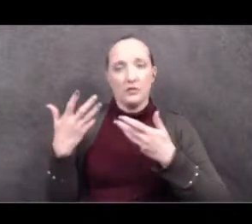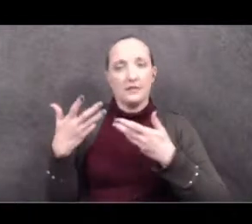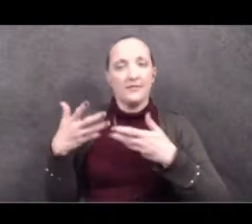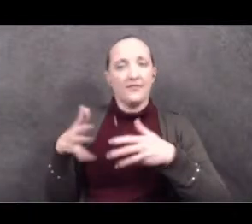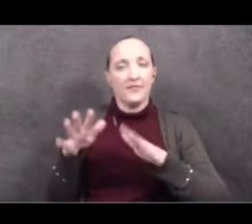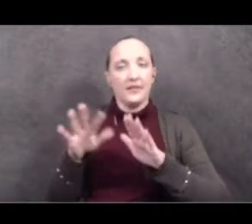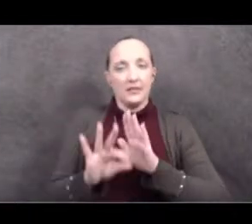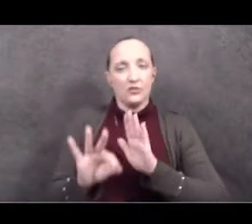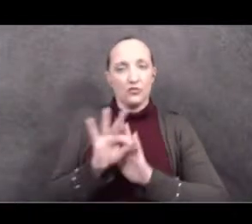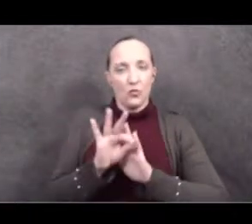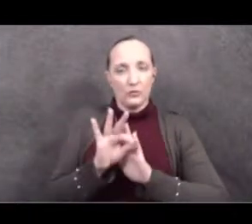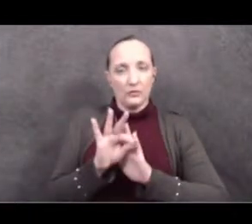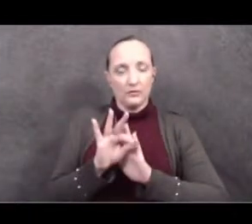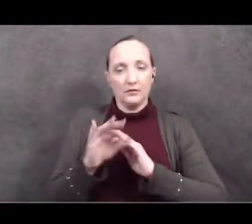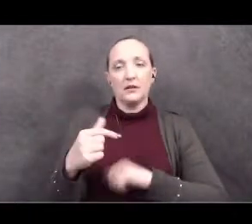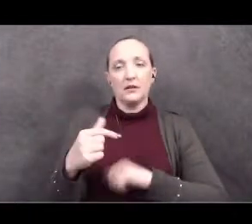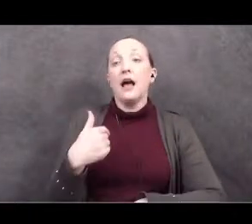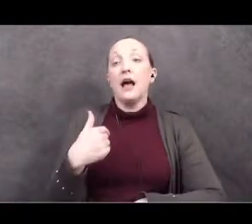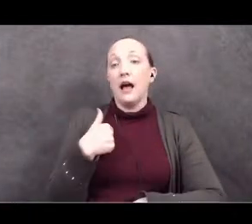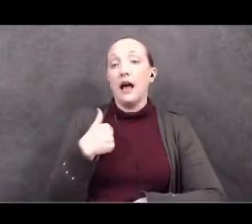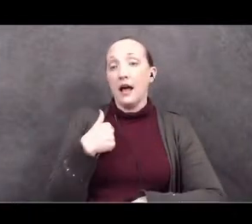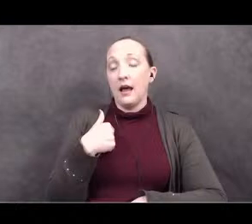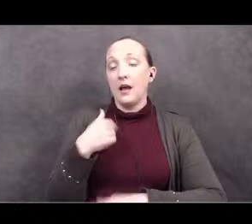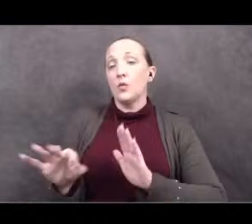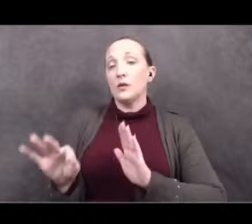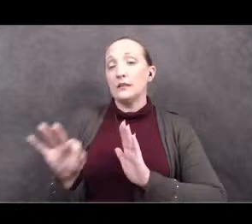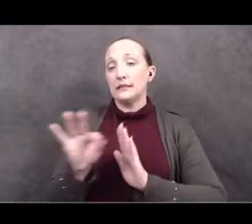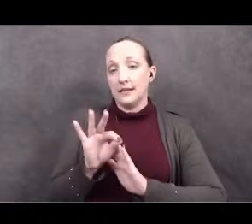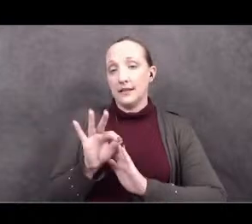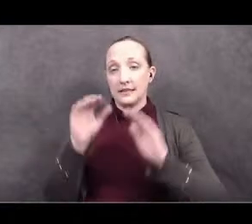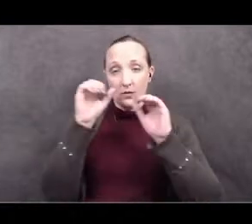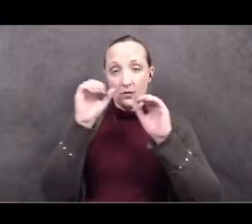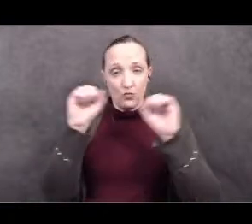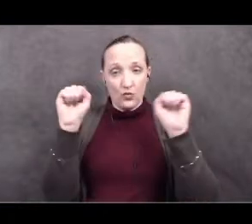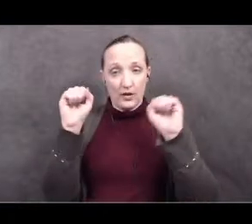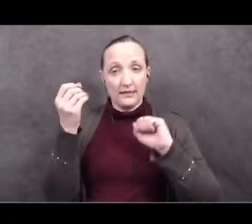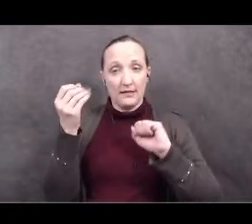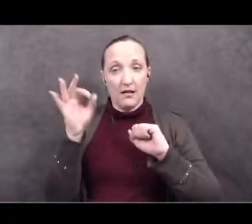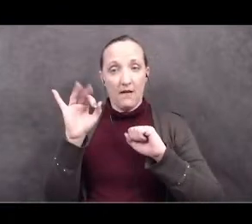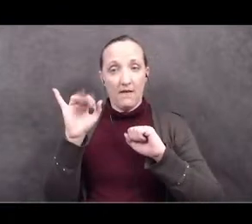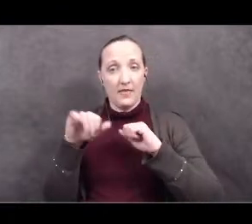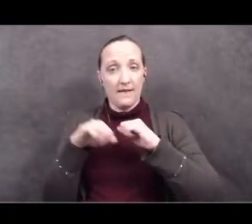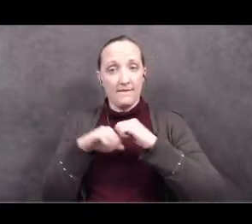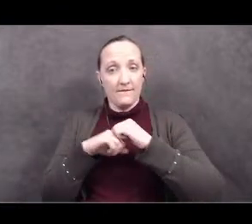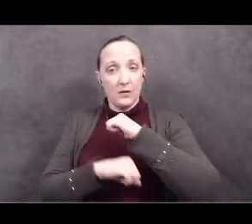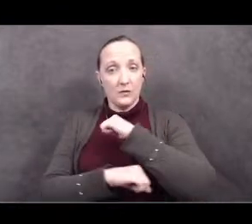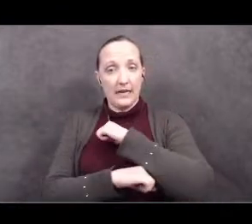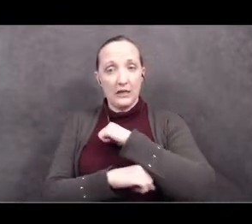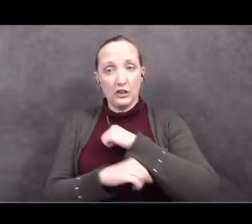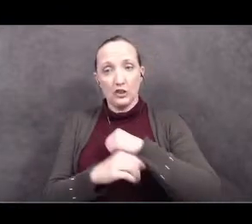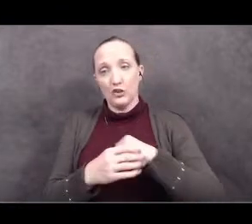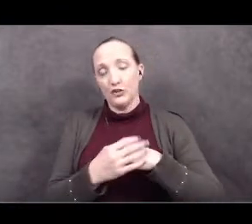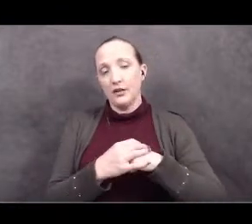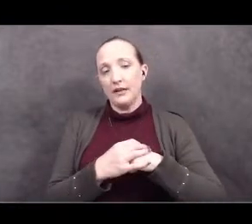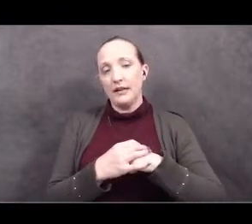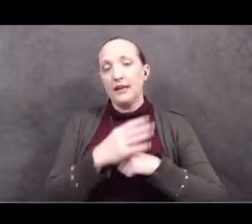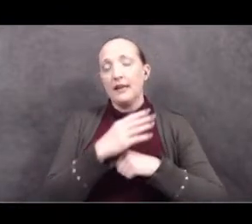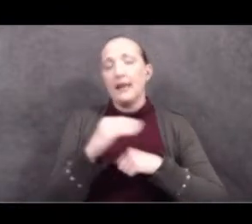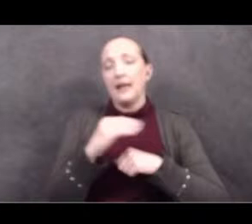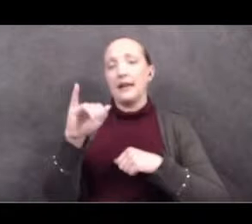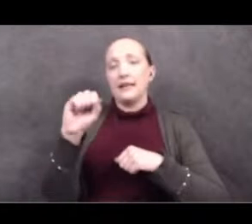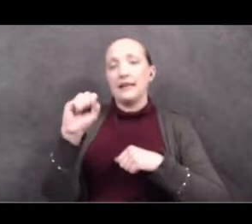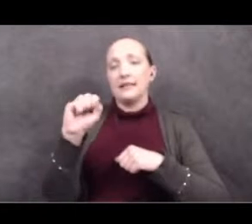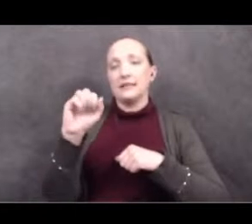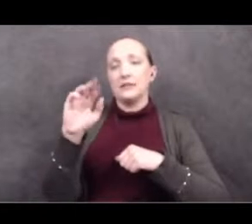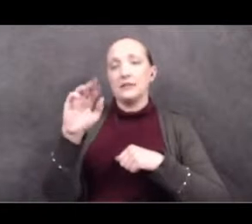and I was uh selected uh president of the foundation and uh Israel